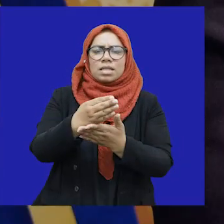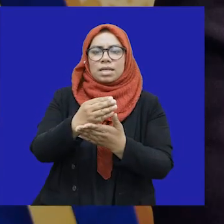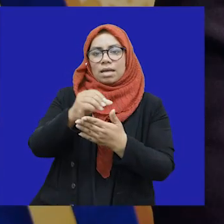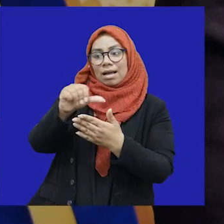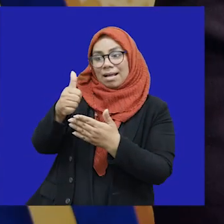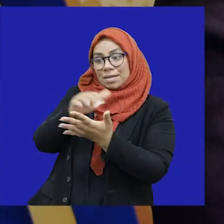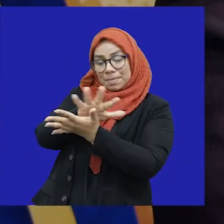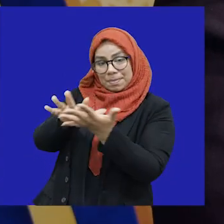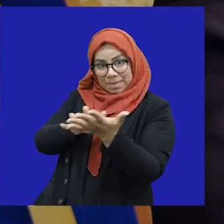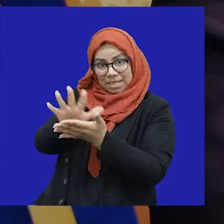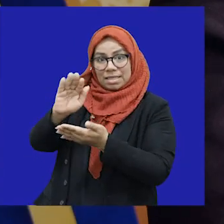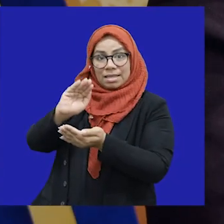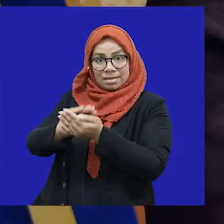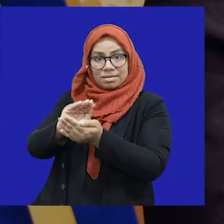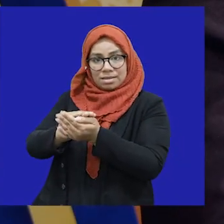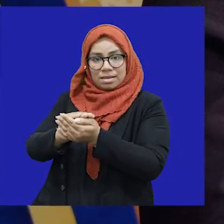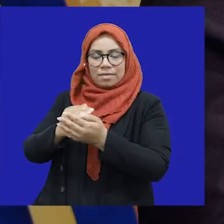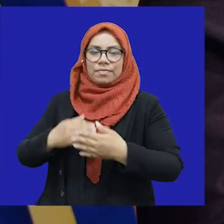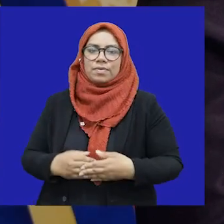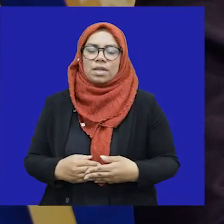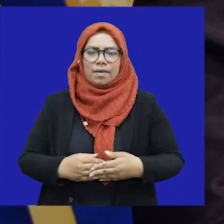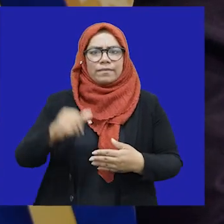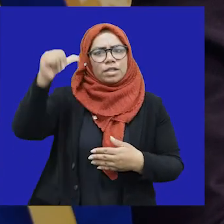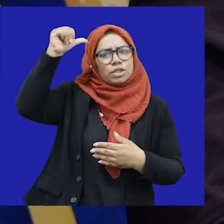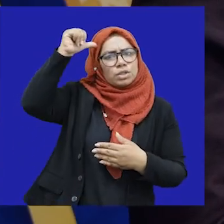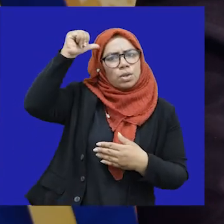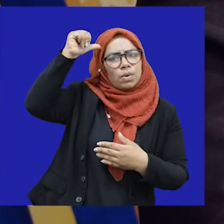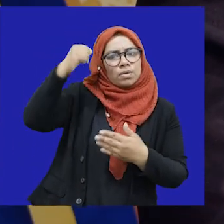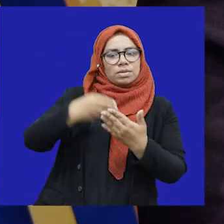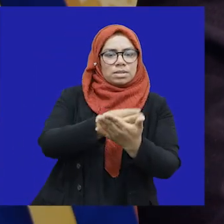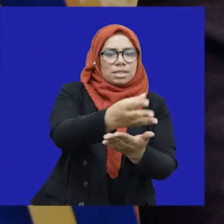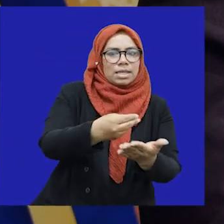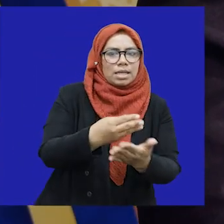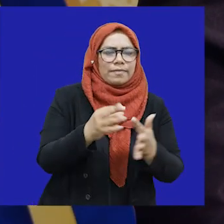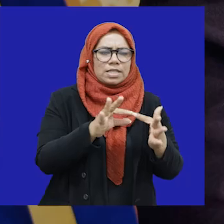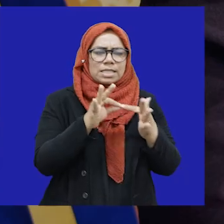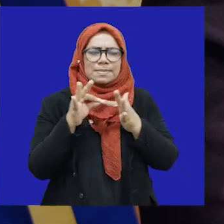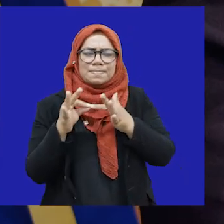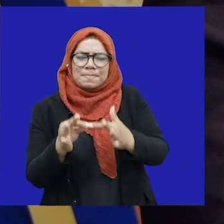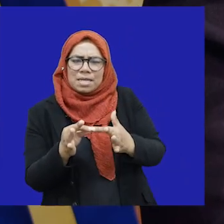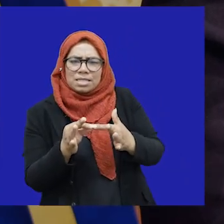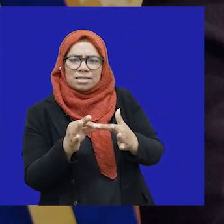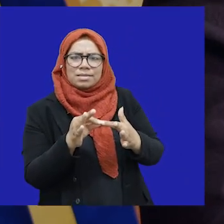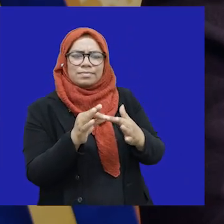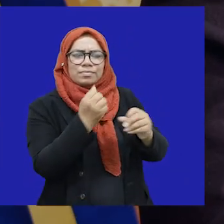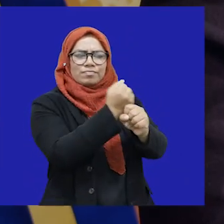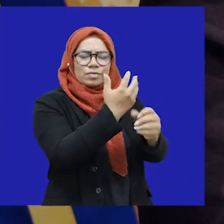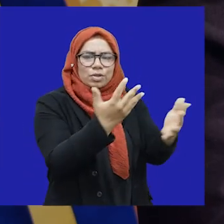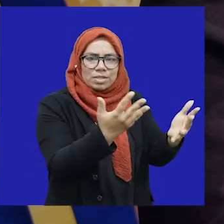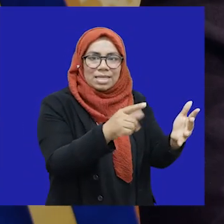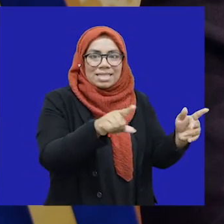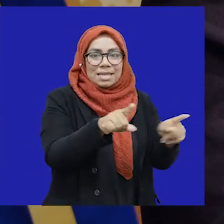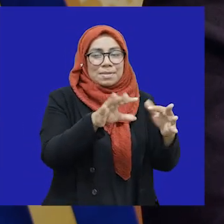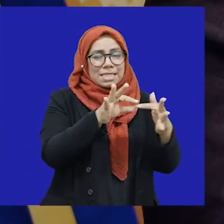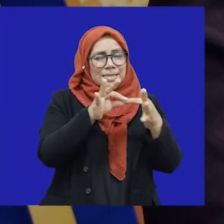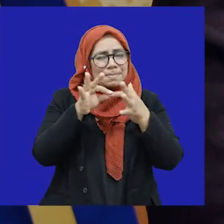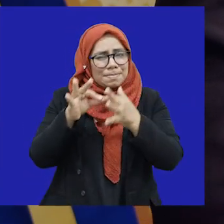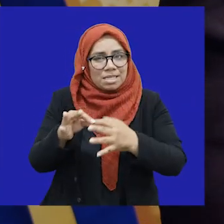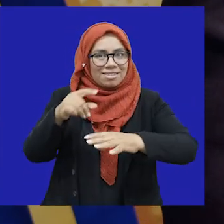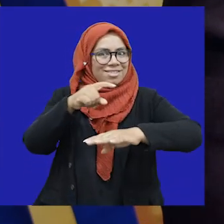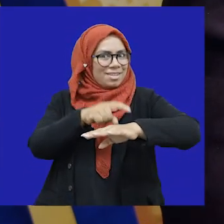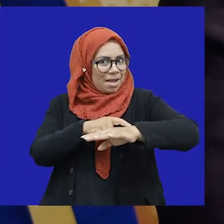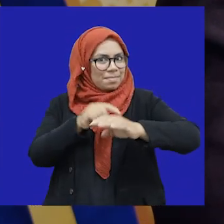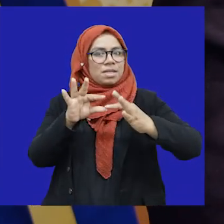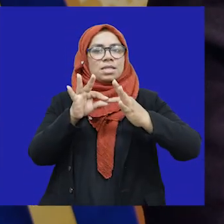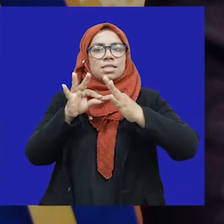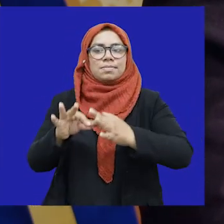assets. The aim is to redistribute wealth within the community, ensuring that the needs of the less fortunate or poor